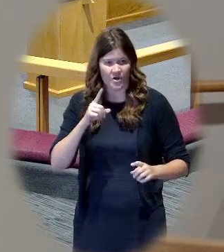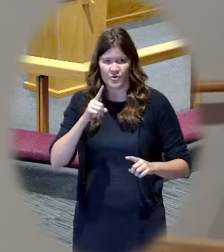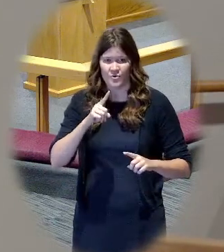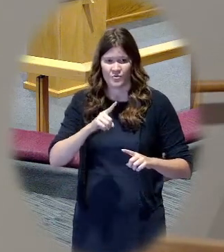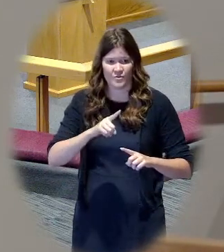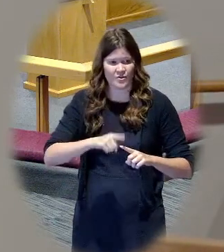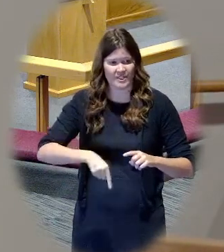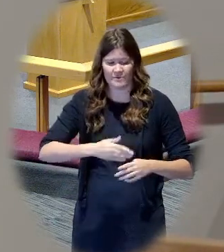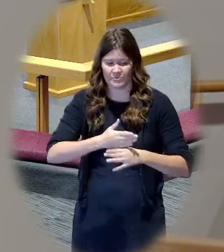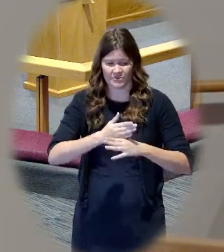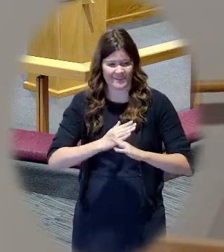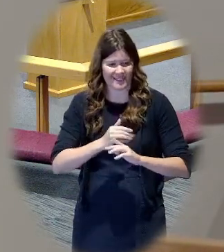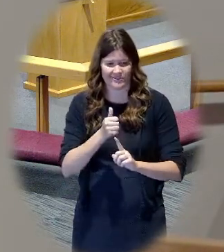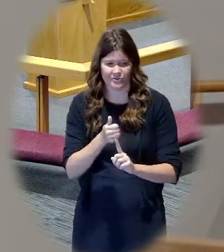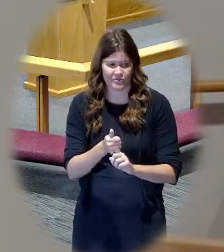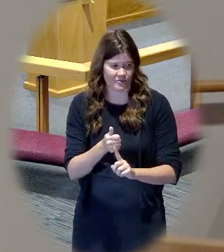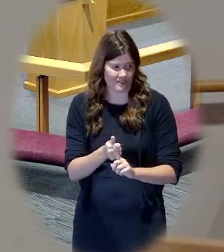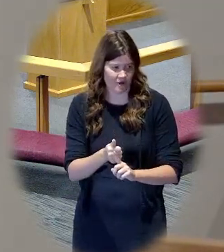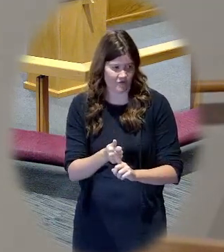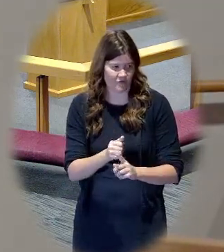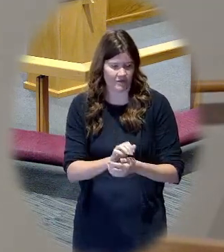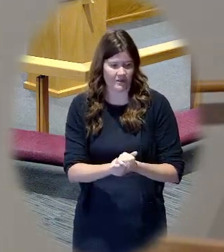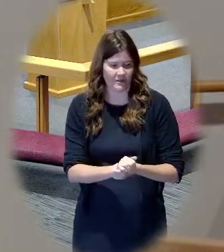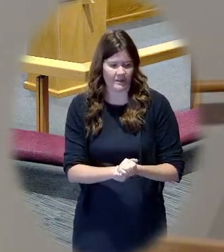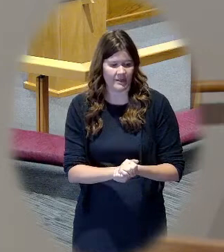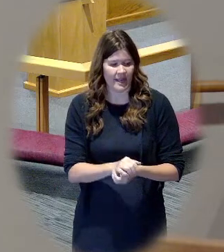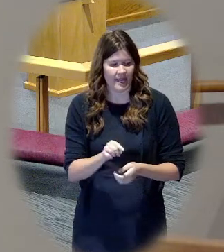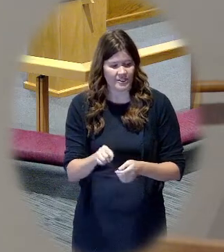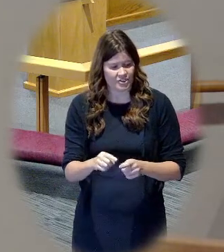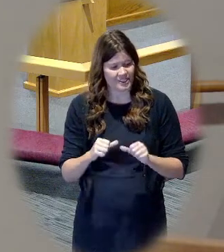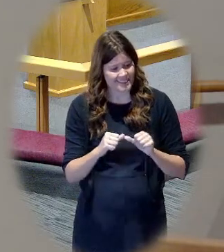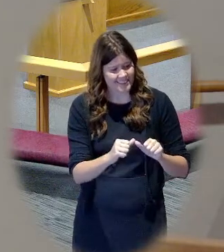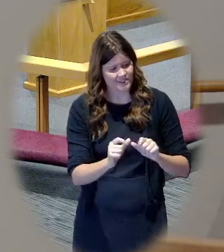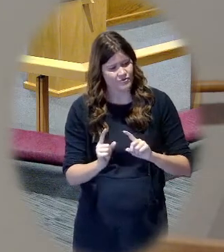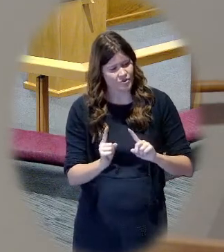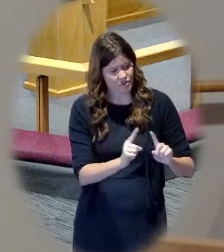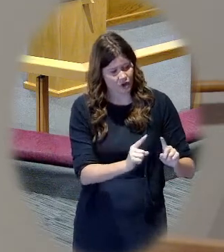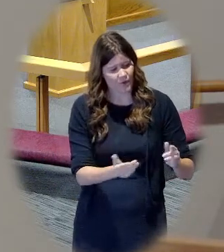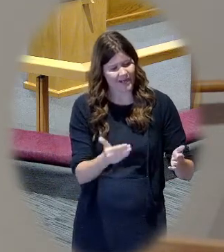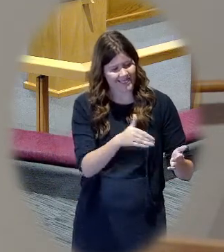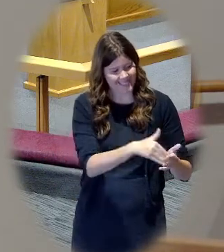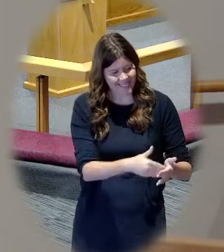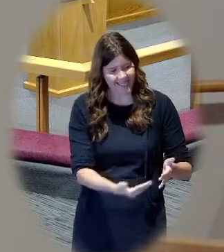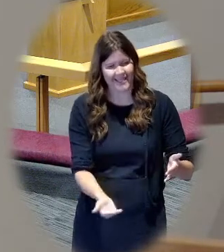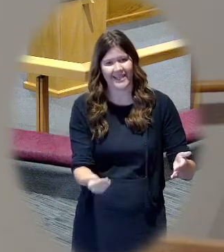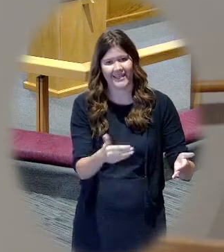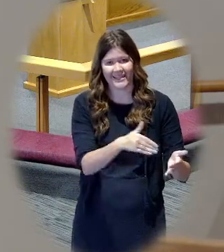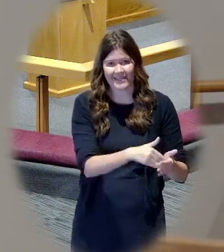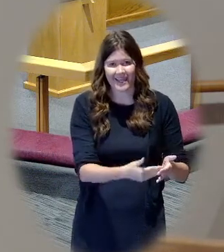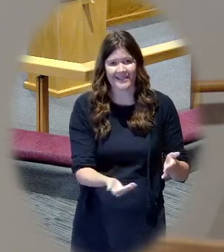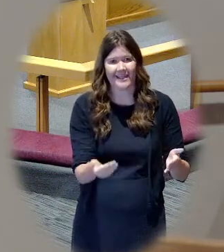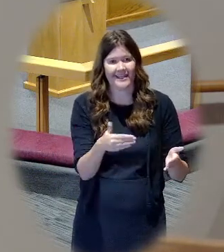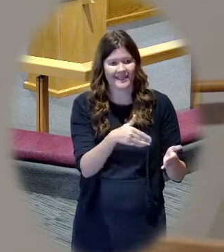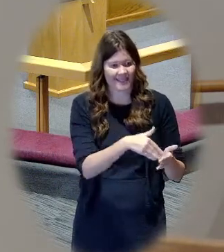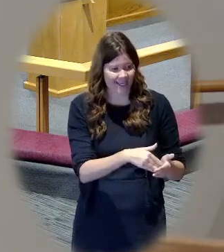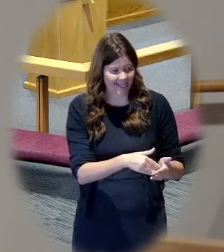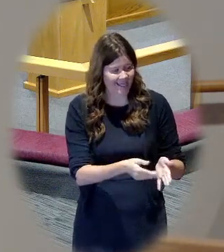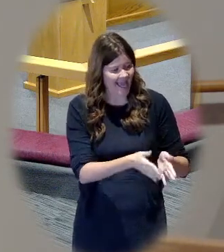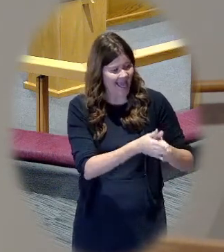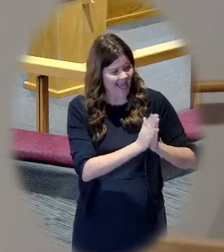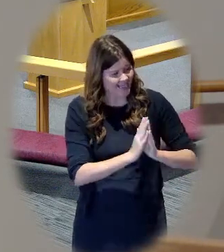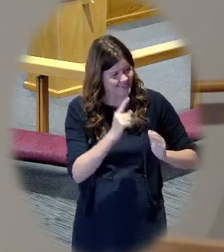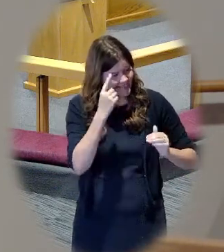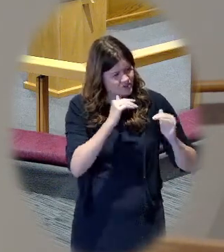of self-sufficiency, and she kept going to him over and over and over, asking